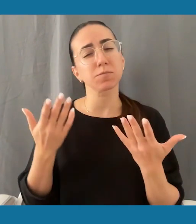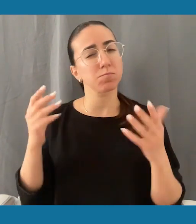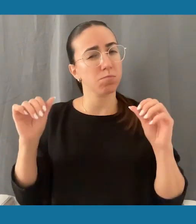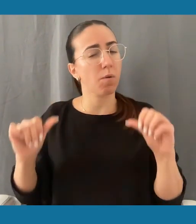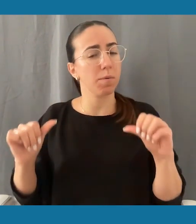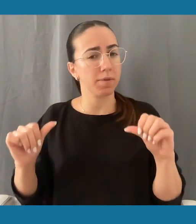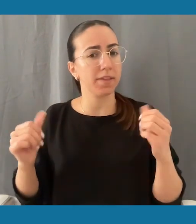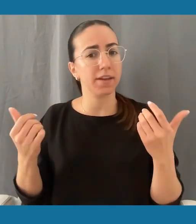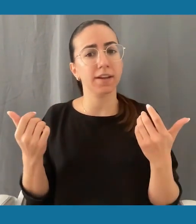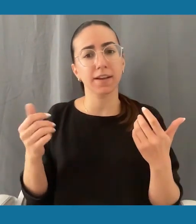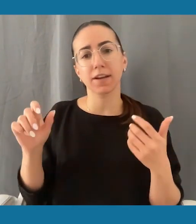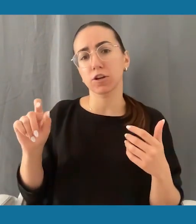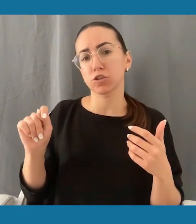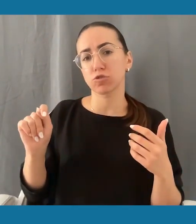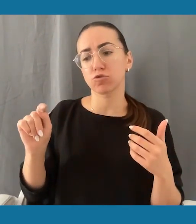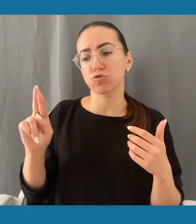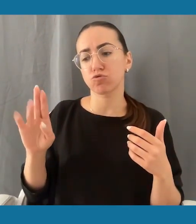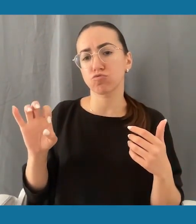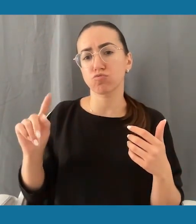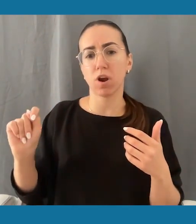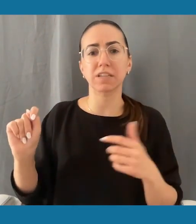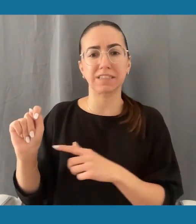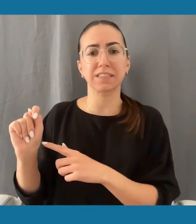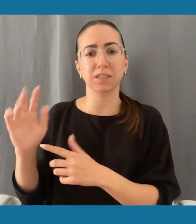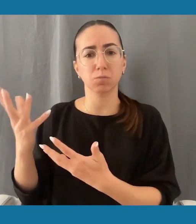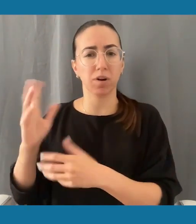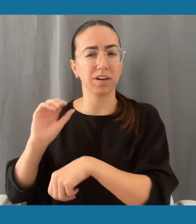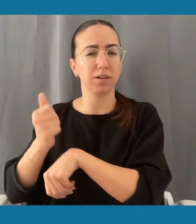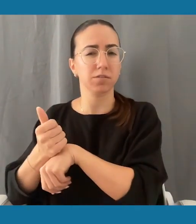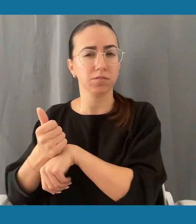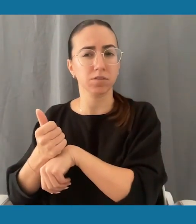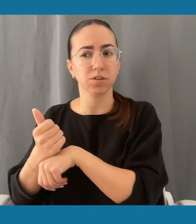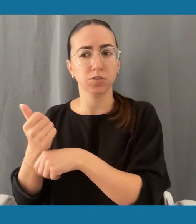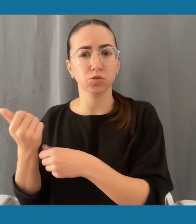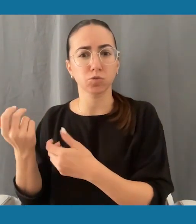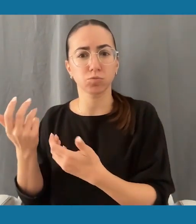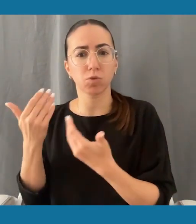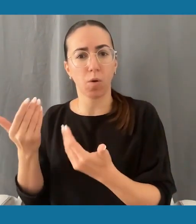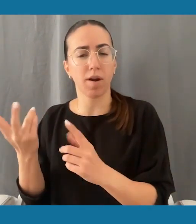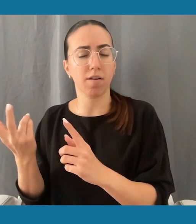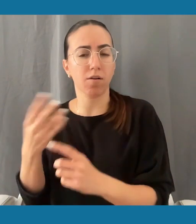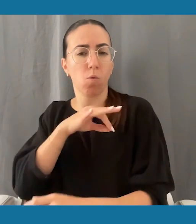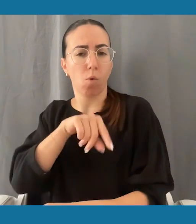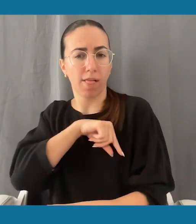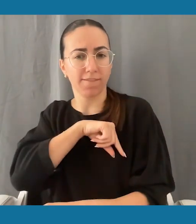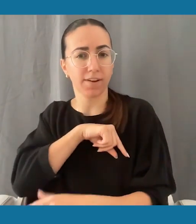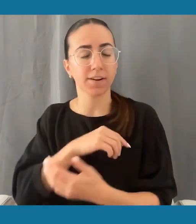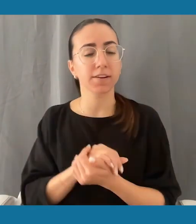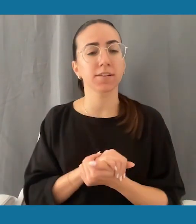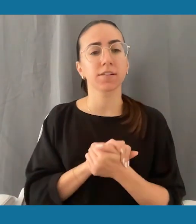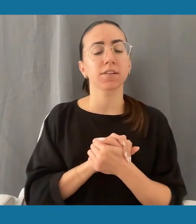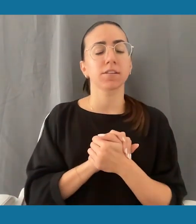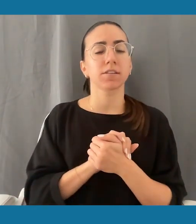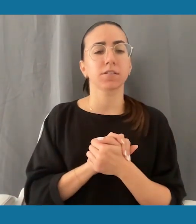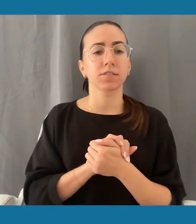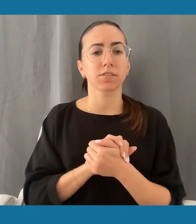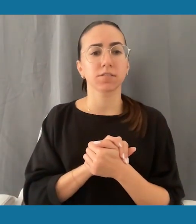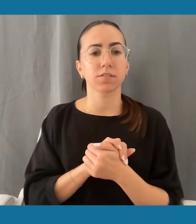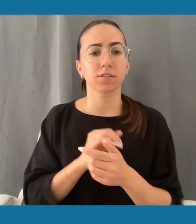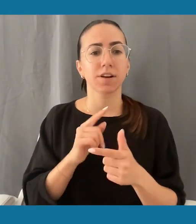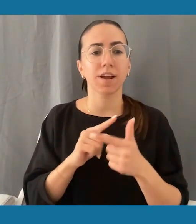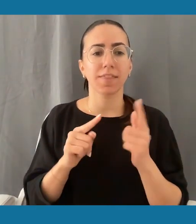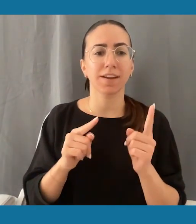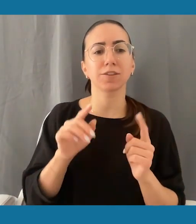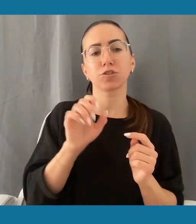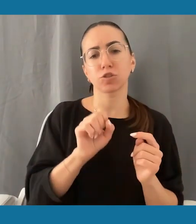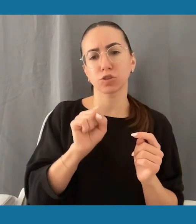special needs trust will be necessary in order to qualify for the benefits. Whereas the two programs on the top of the slide, Social